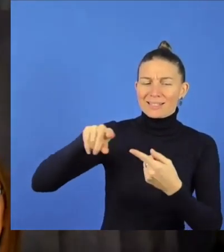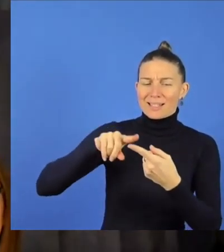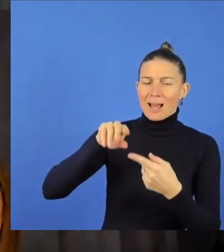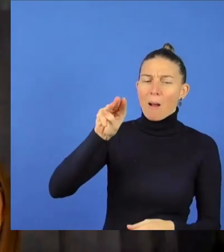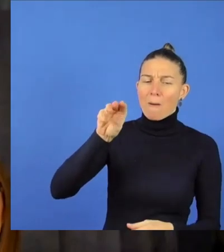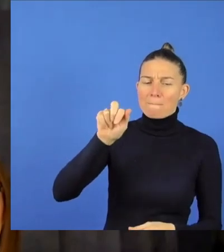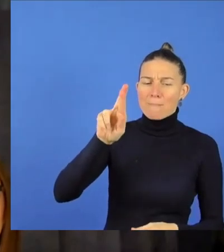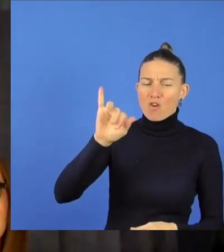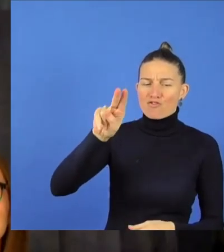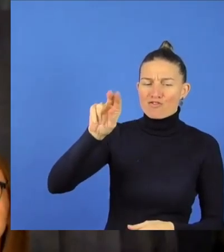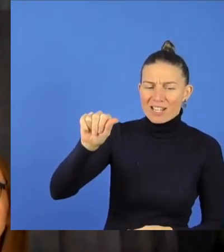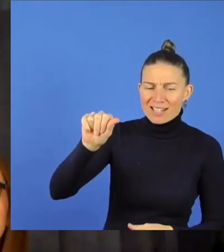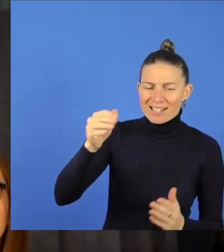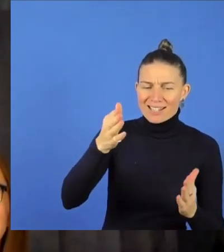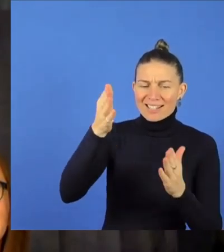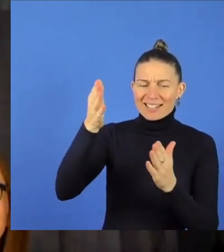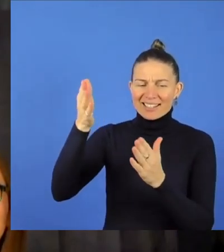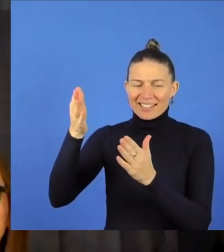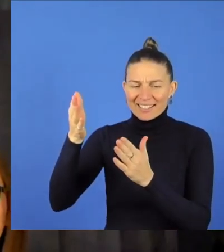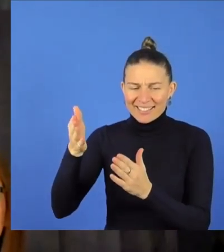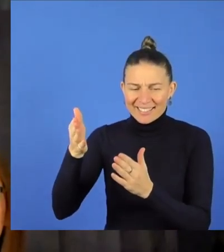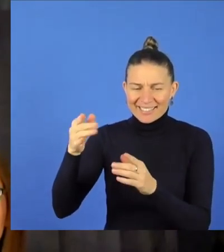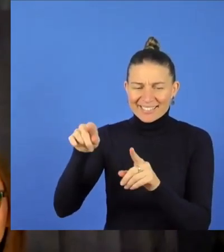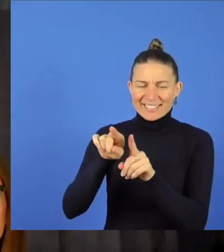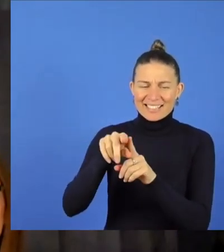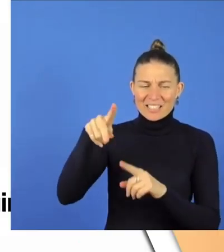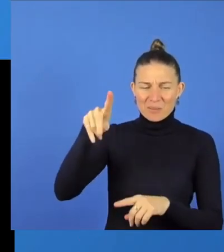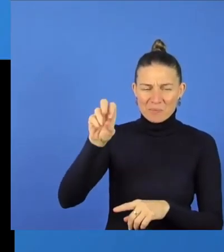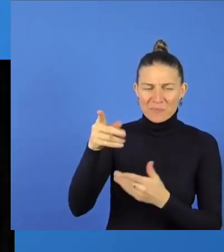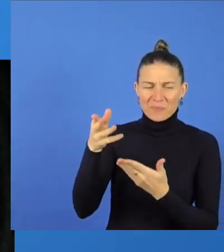we start with the video right away, okay?